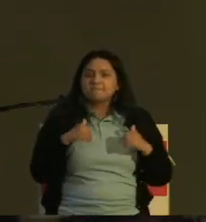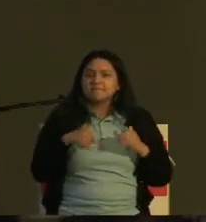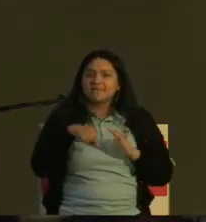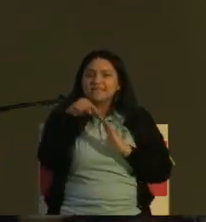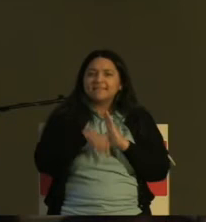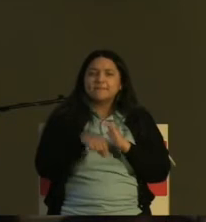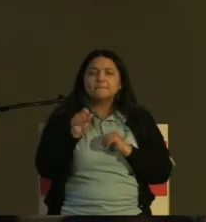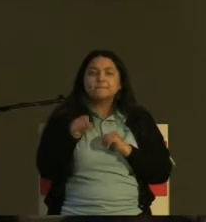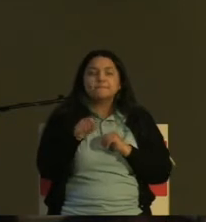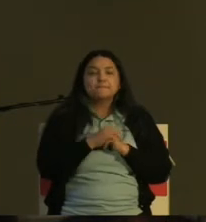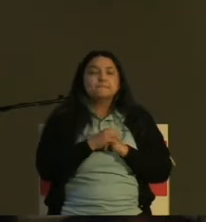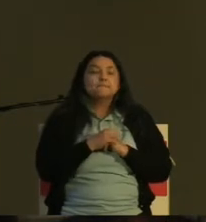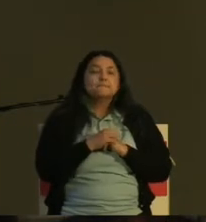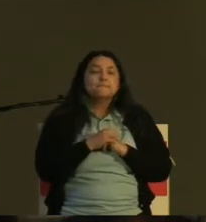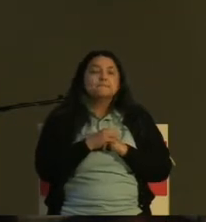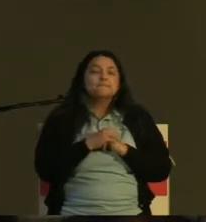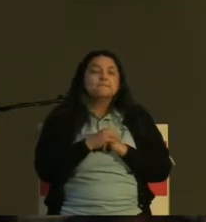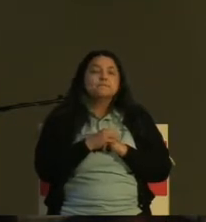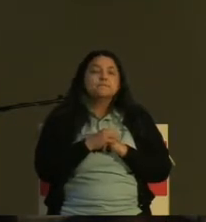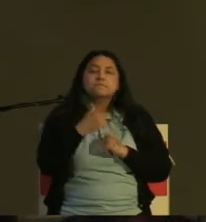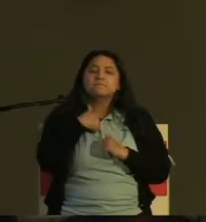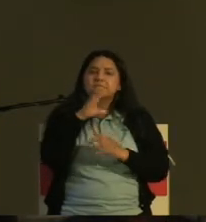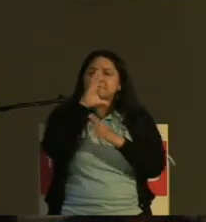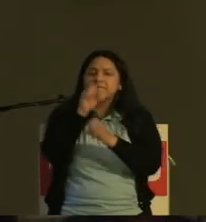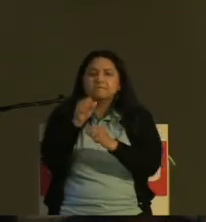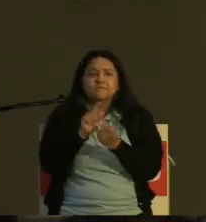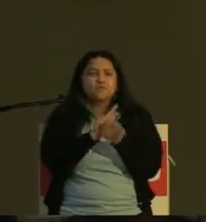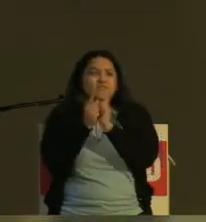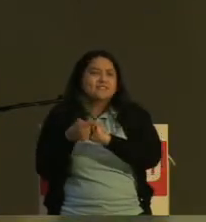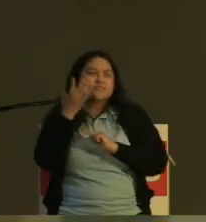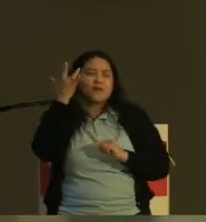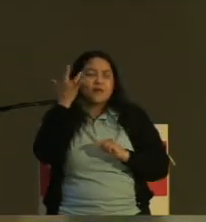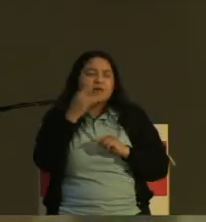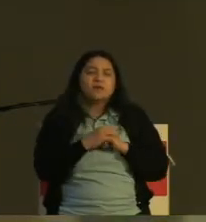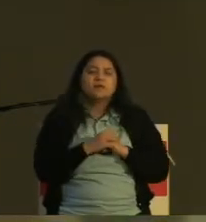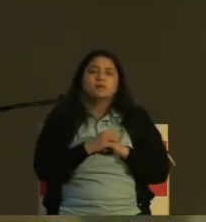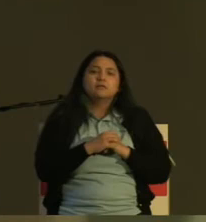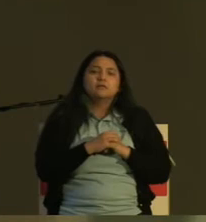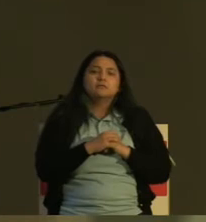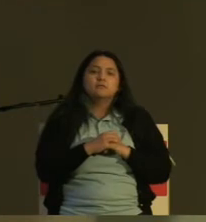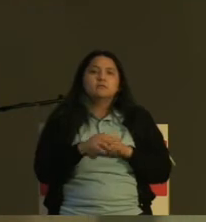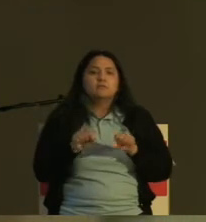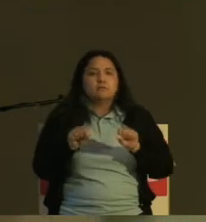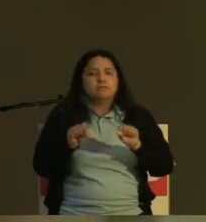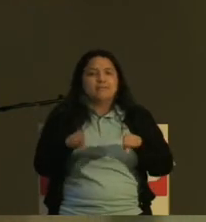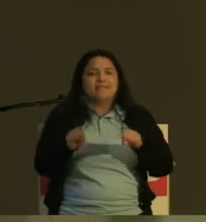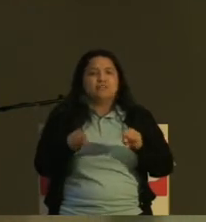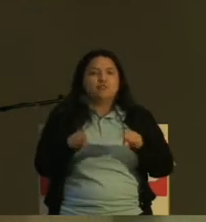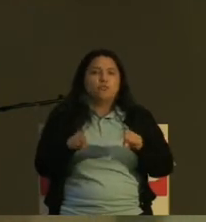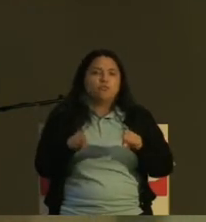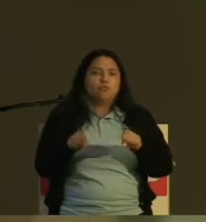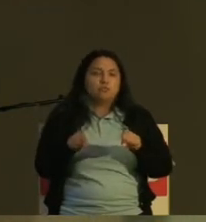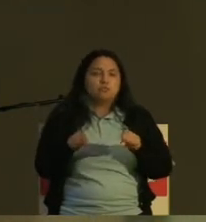I think you know, the thing that brought me to translation was the generative potential of the space. I